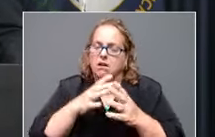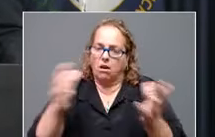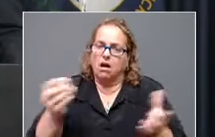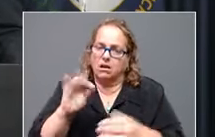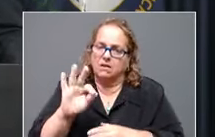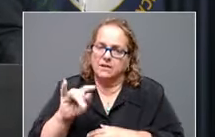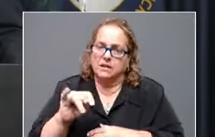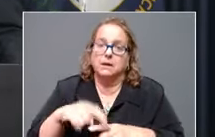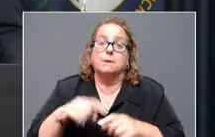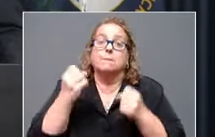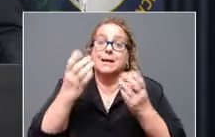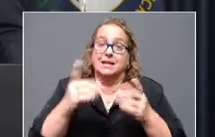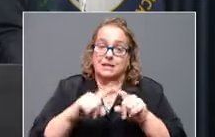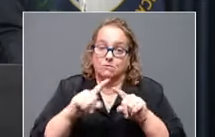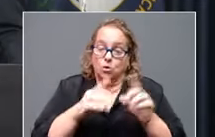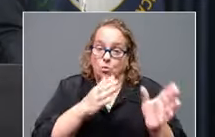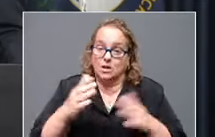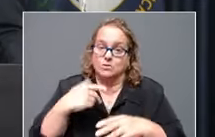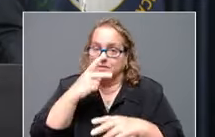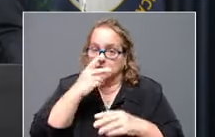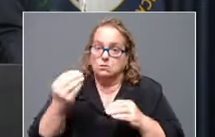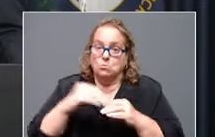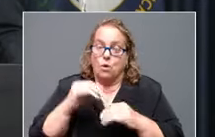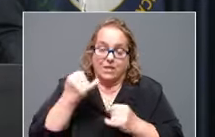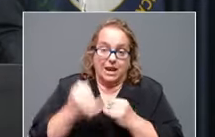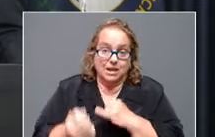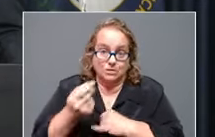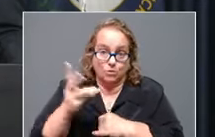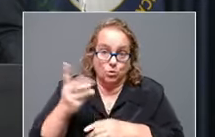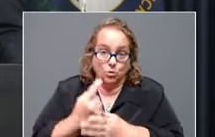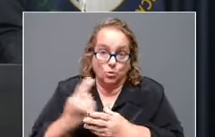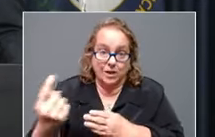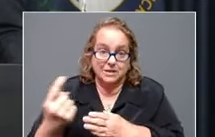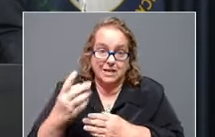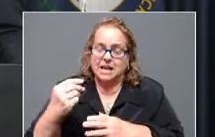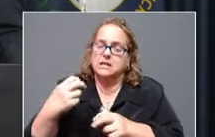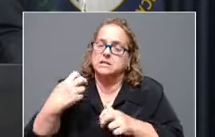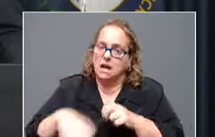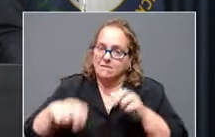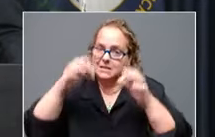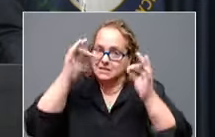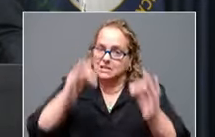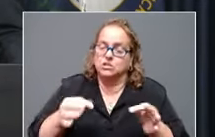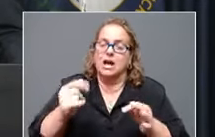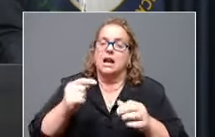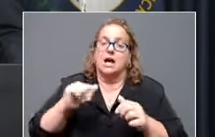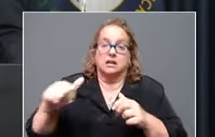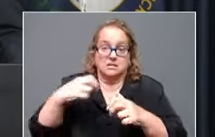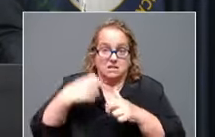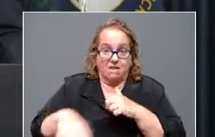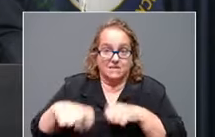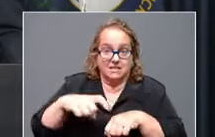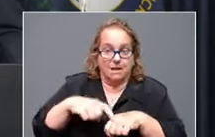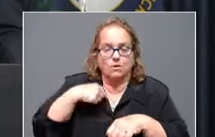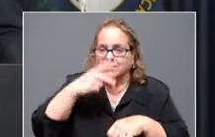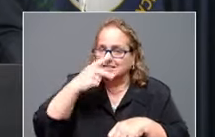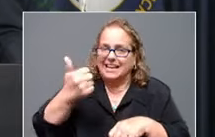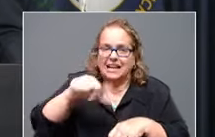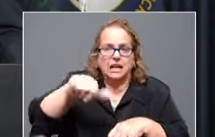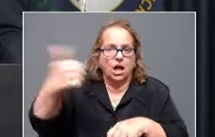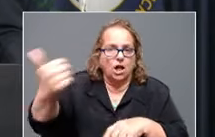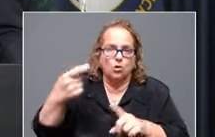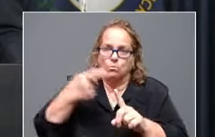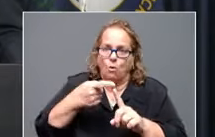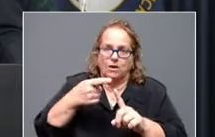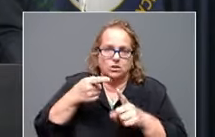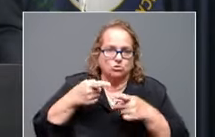many ways, we have seen more in the last couple weeks and really tough decisions at a tough time than we've seen at any other point during the